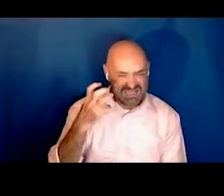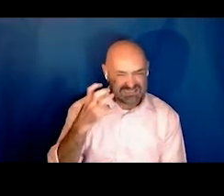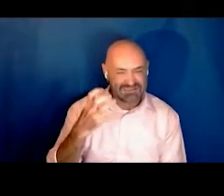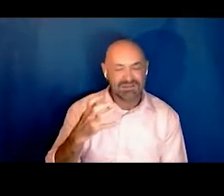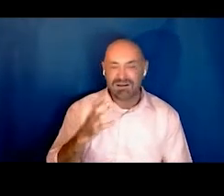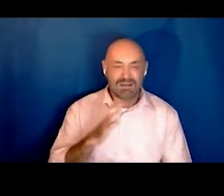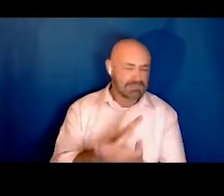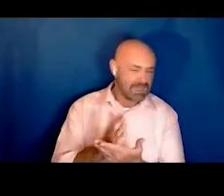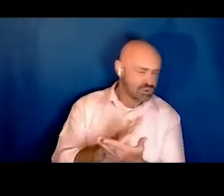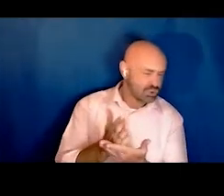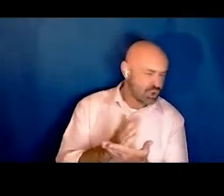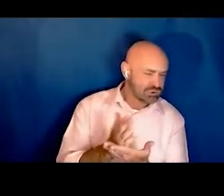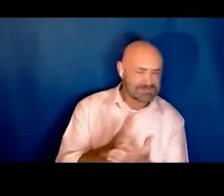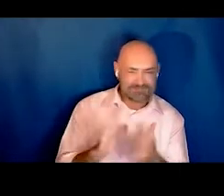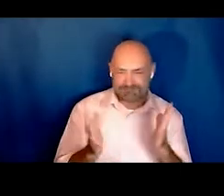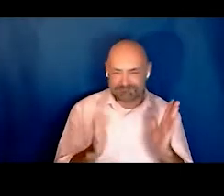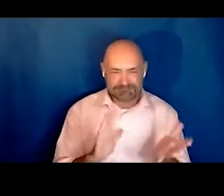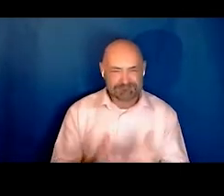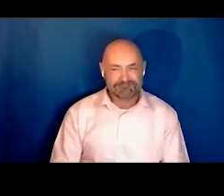uncertain,